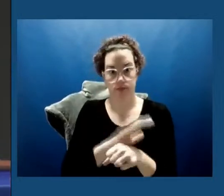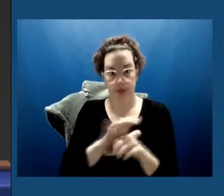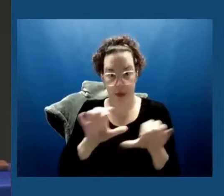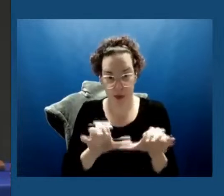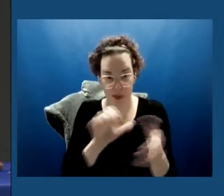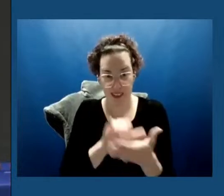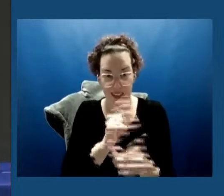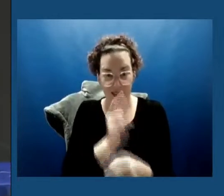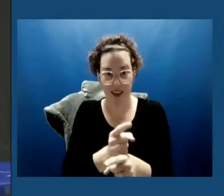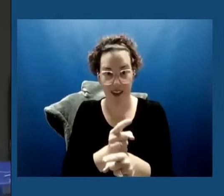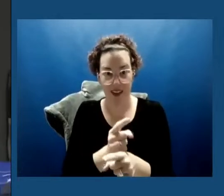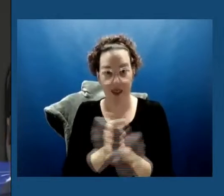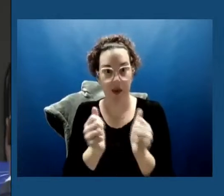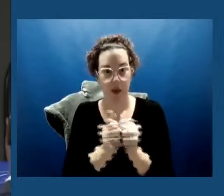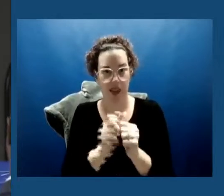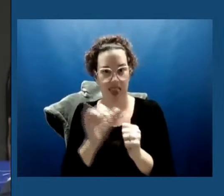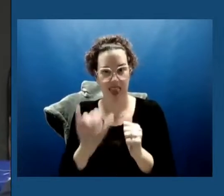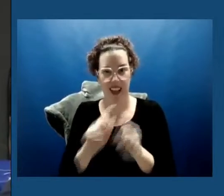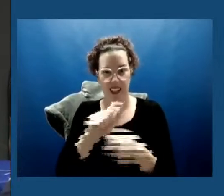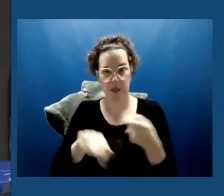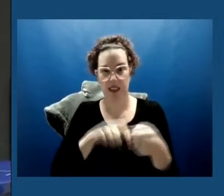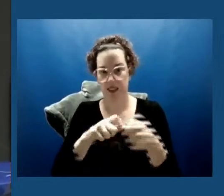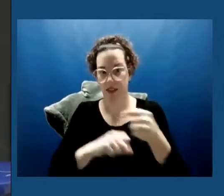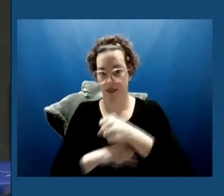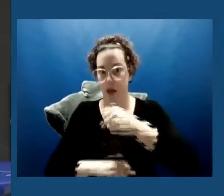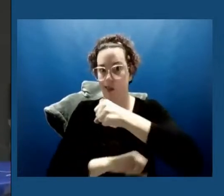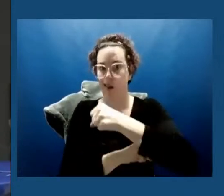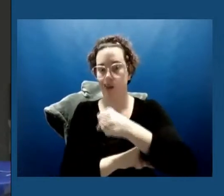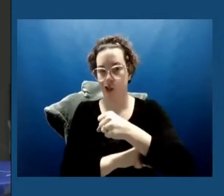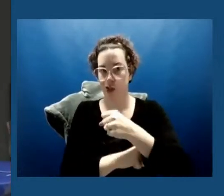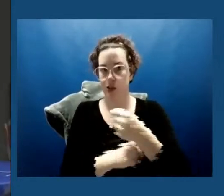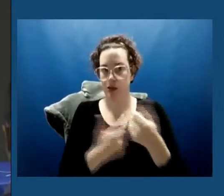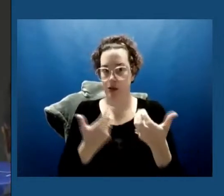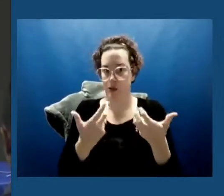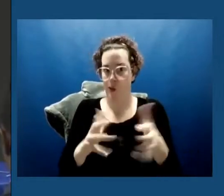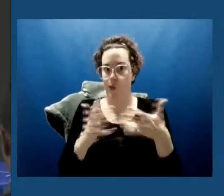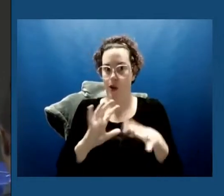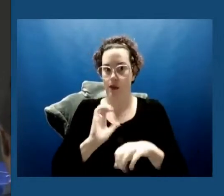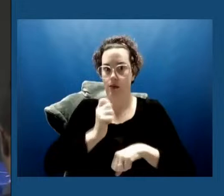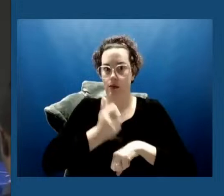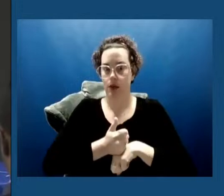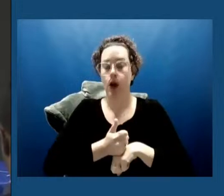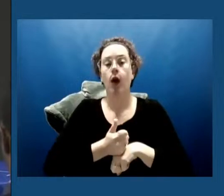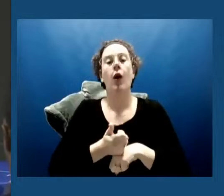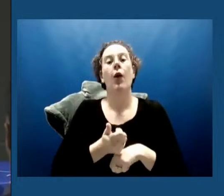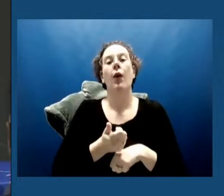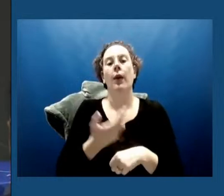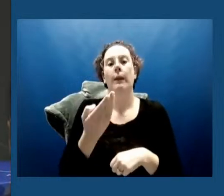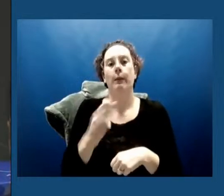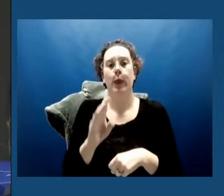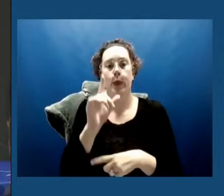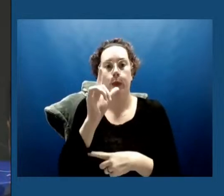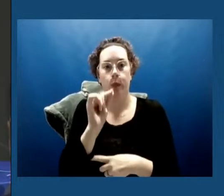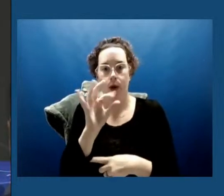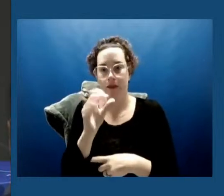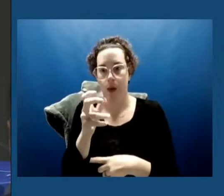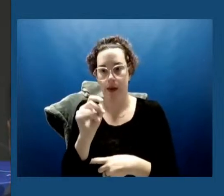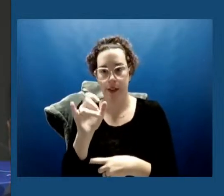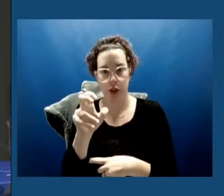Bloomberg Foundation. We've done it. So we're doing that. Bloomberg Foundation has done